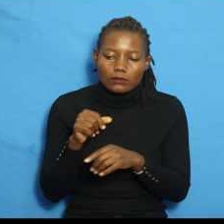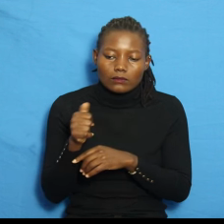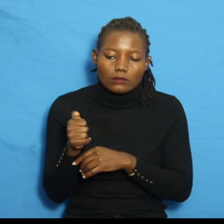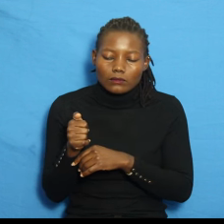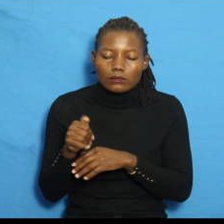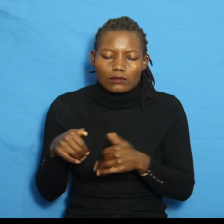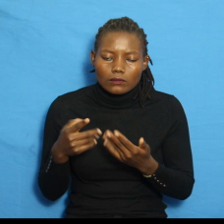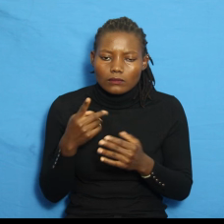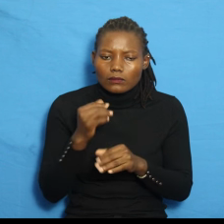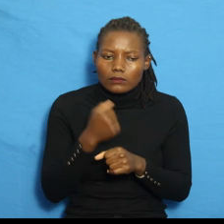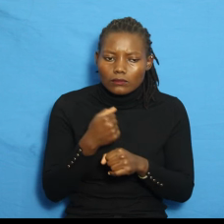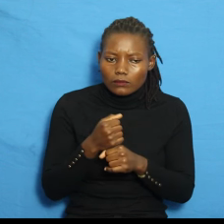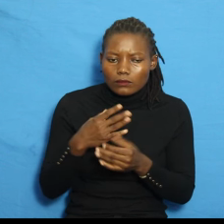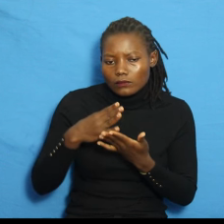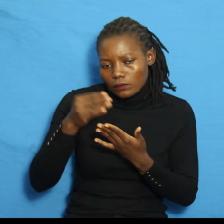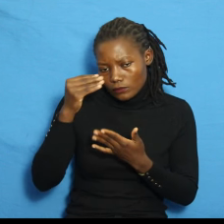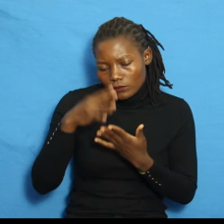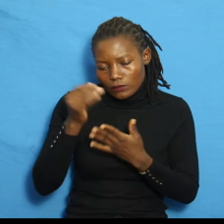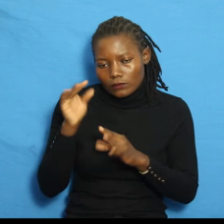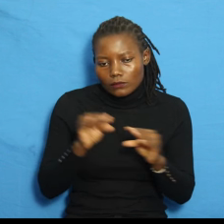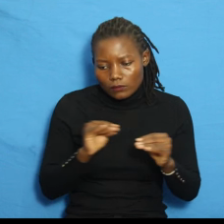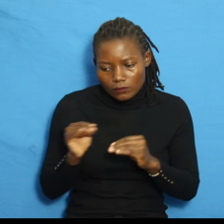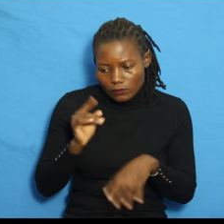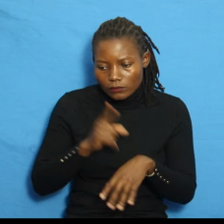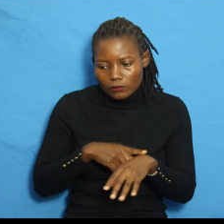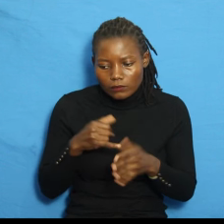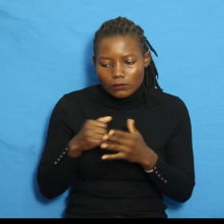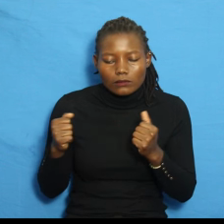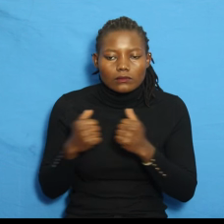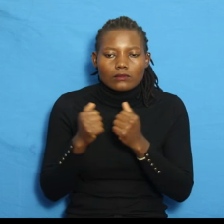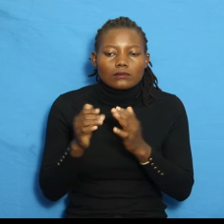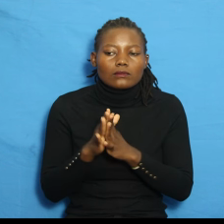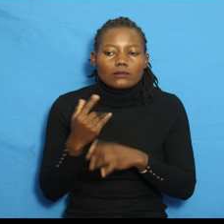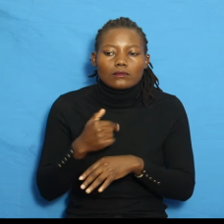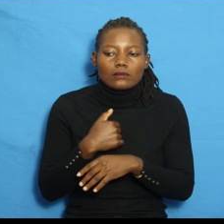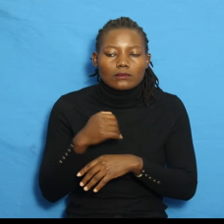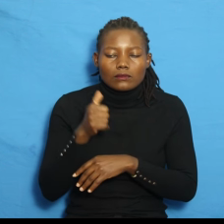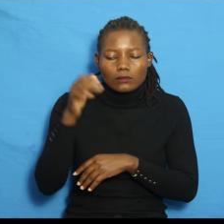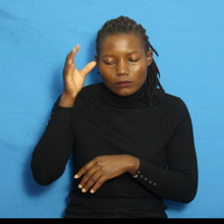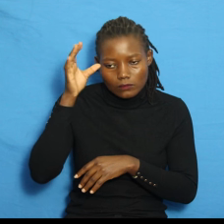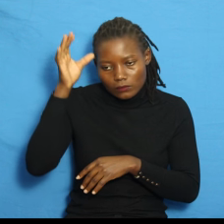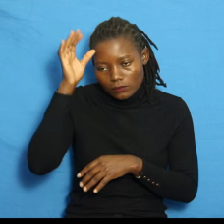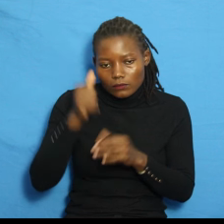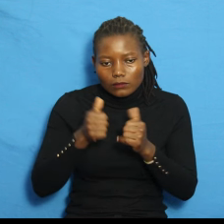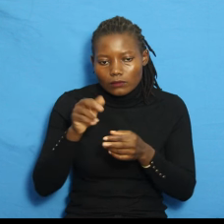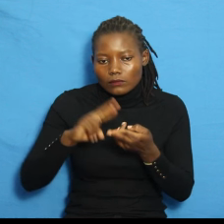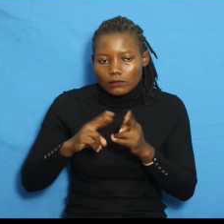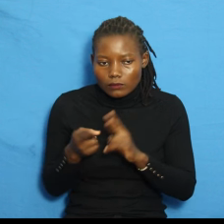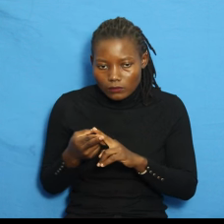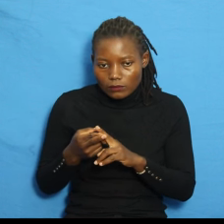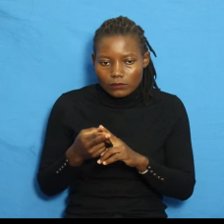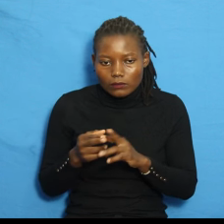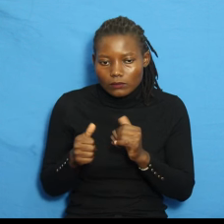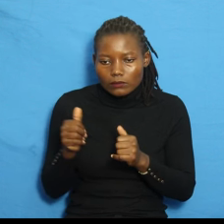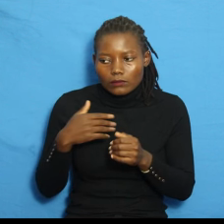at the study of that movement as it is occurring? So there are some concepts that are related to kinetics that I want to go through